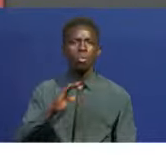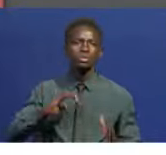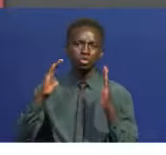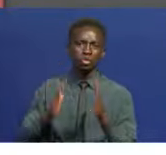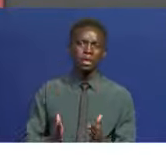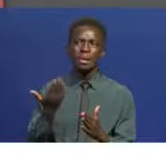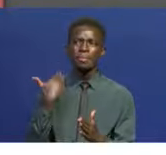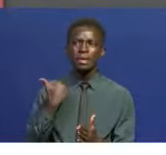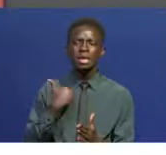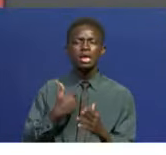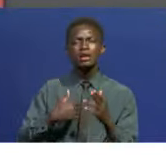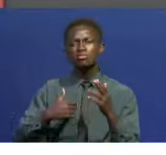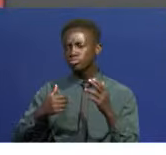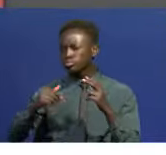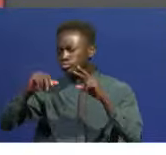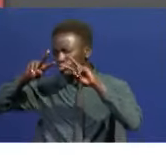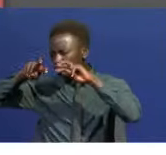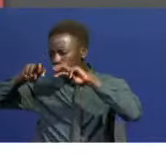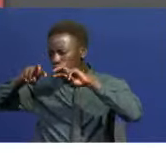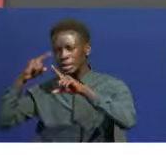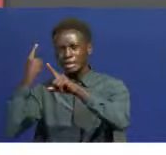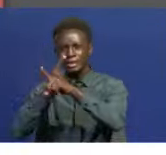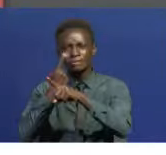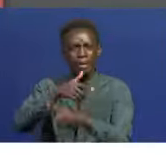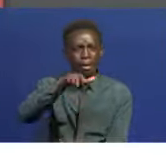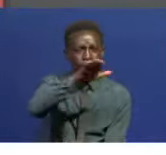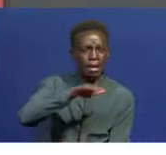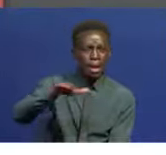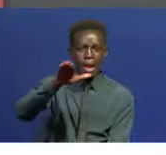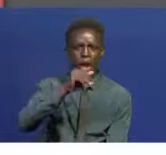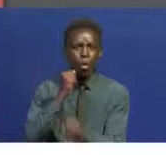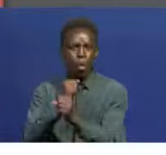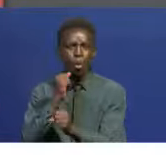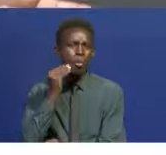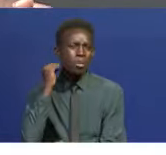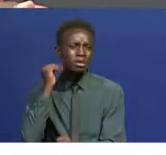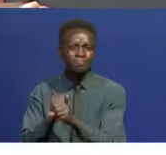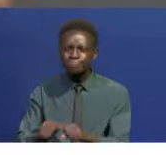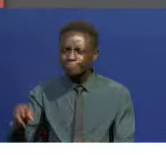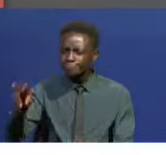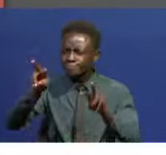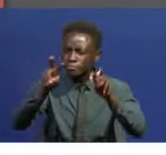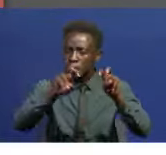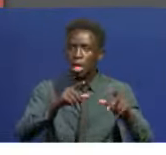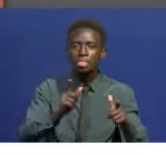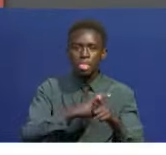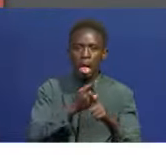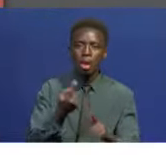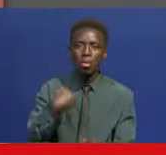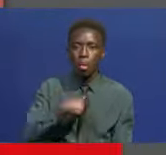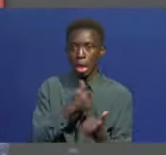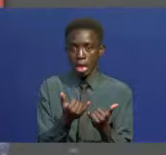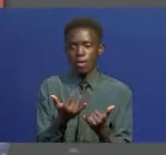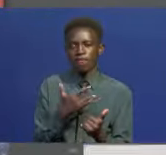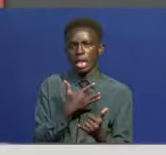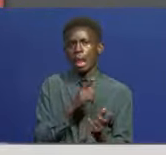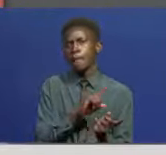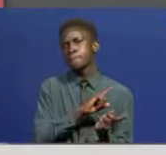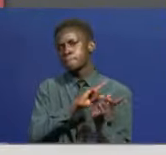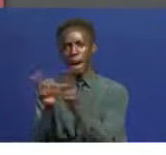and geographical areas of assignment. And we are going back there, you know? So what I want to request to my brothers